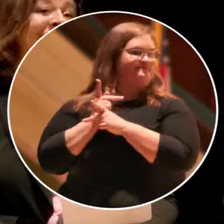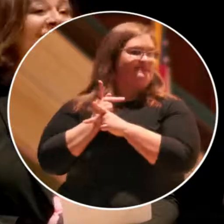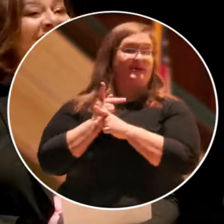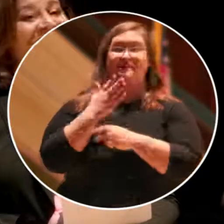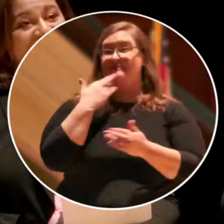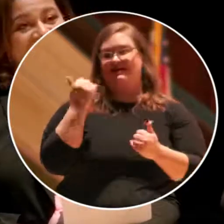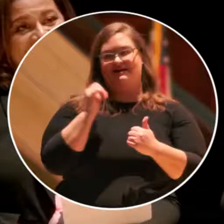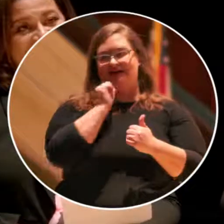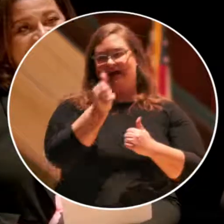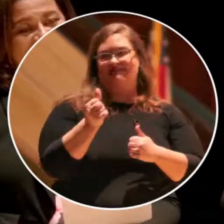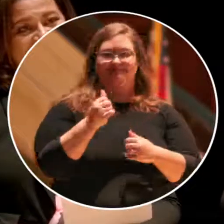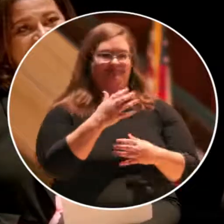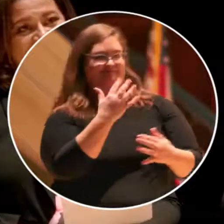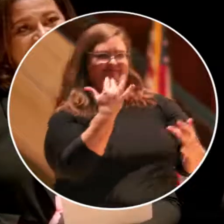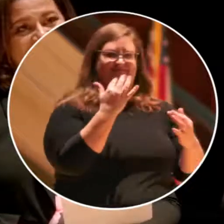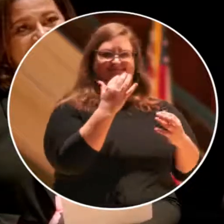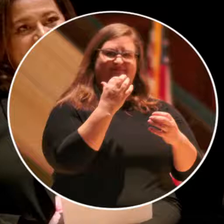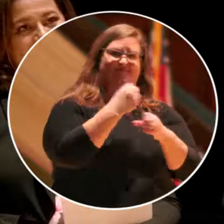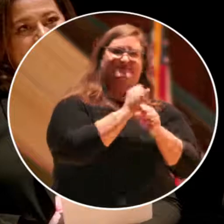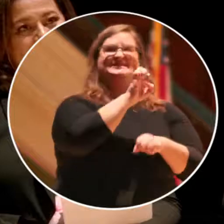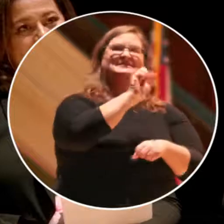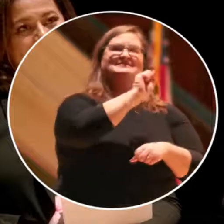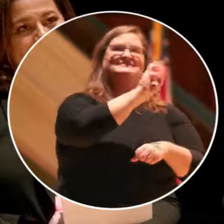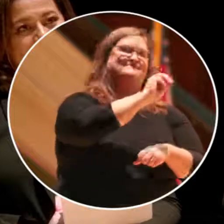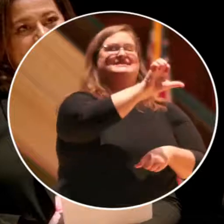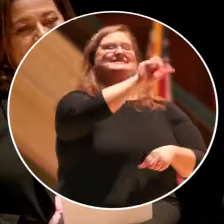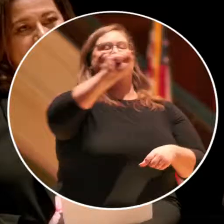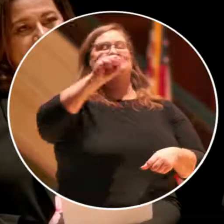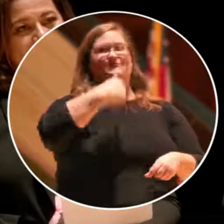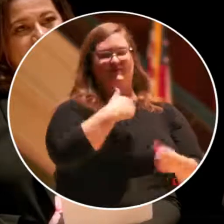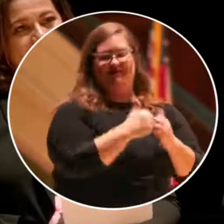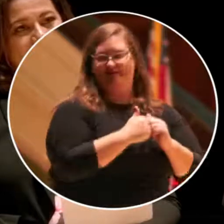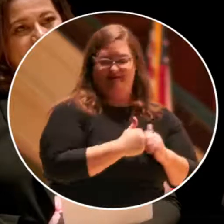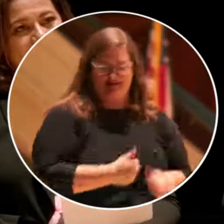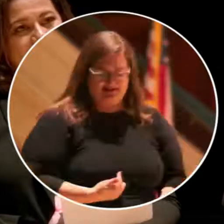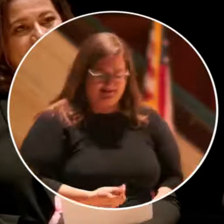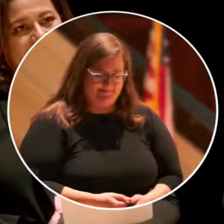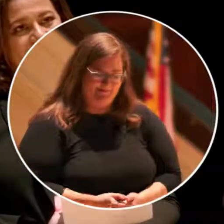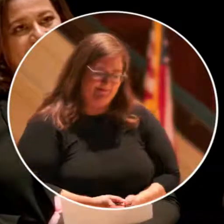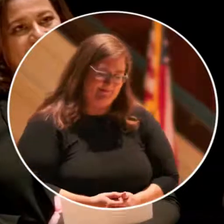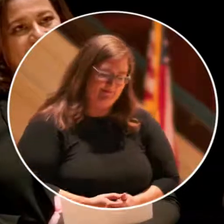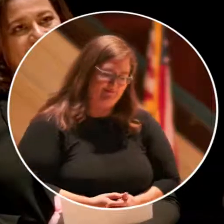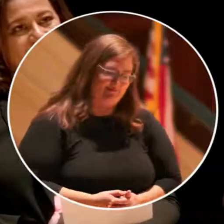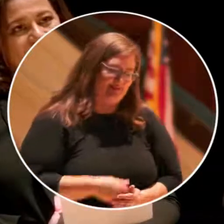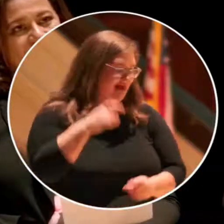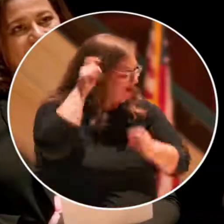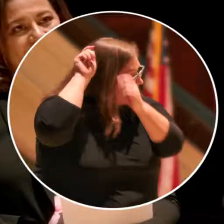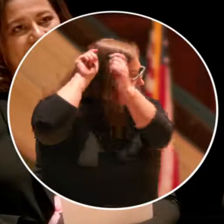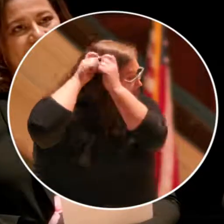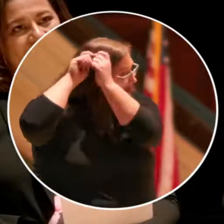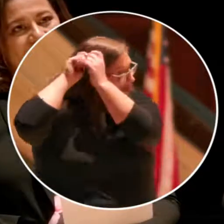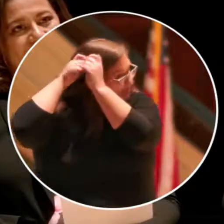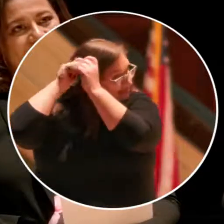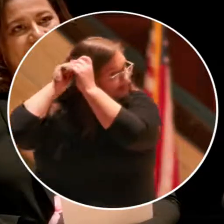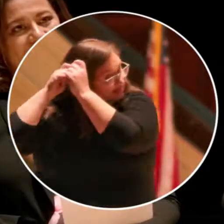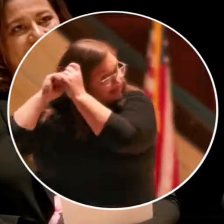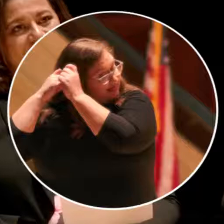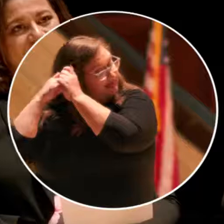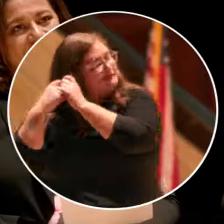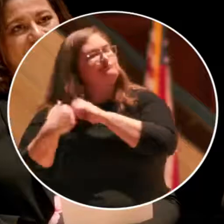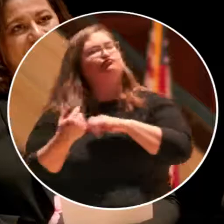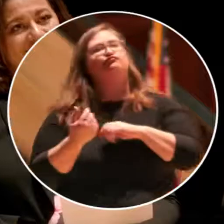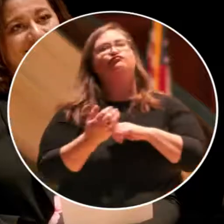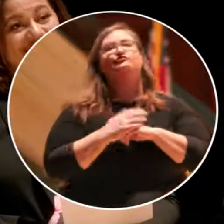me. These little masterpieces that you would create with my hair were our own little private piece